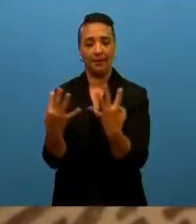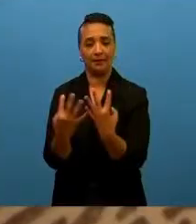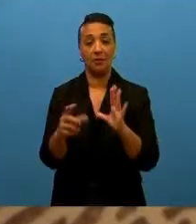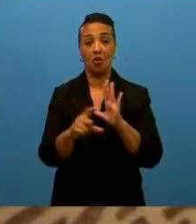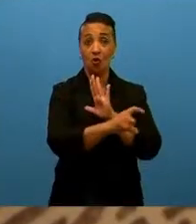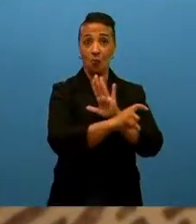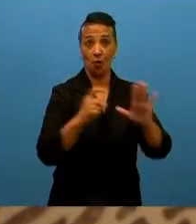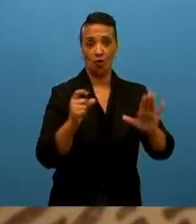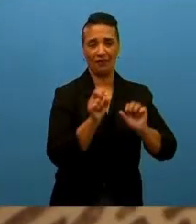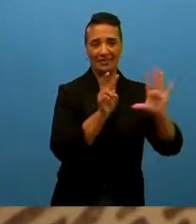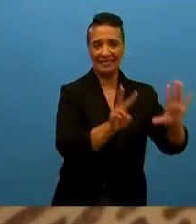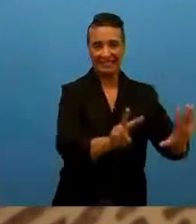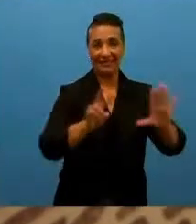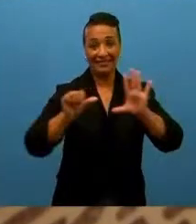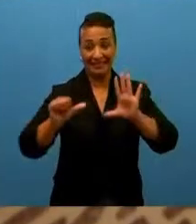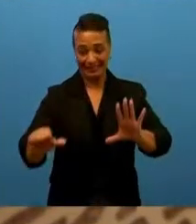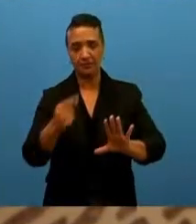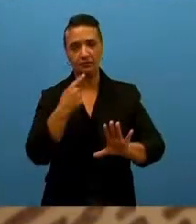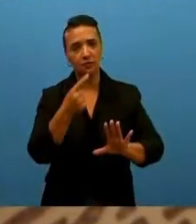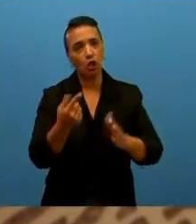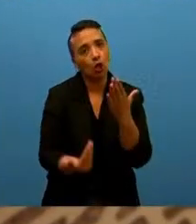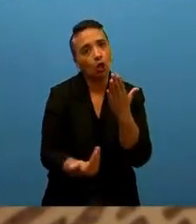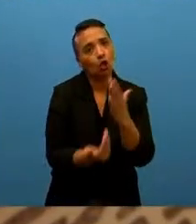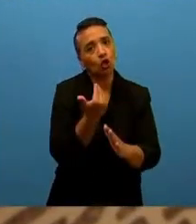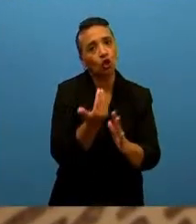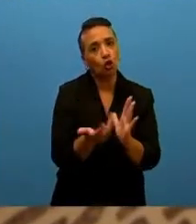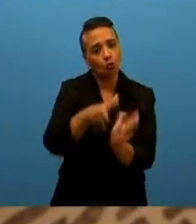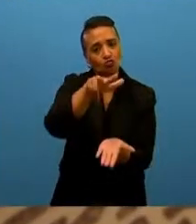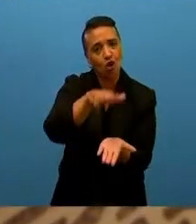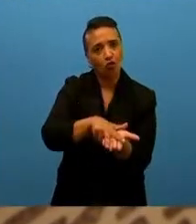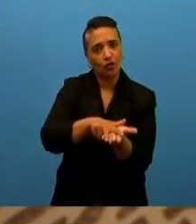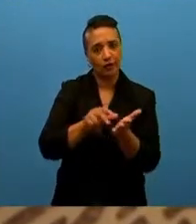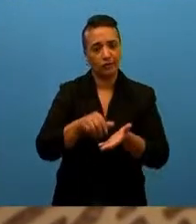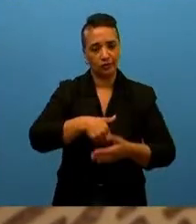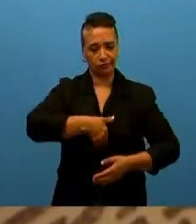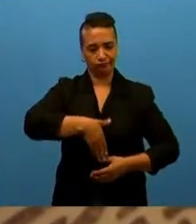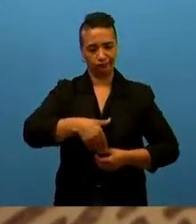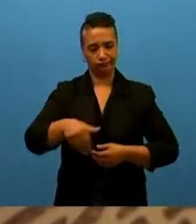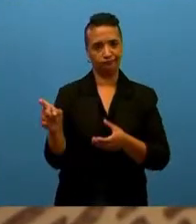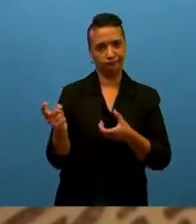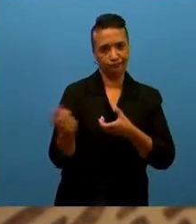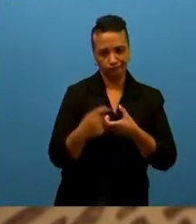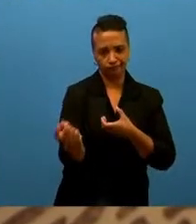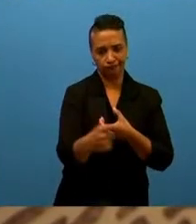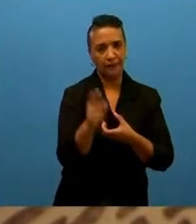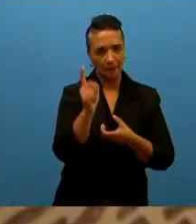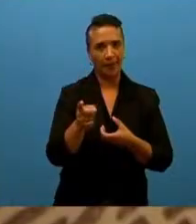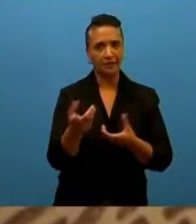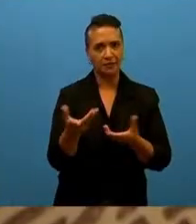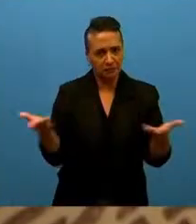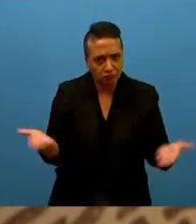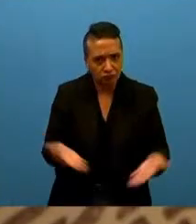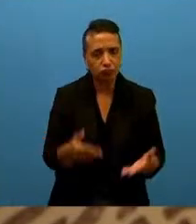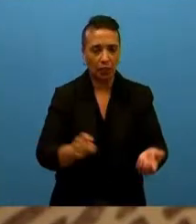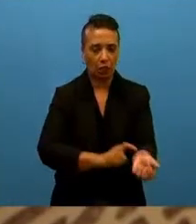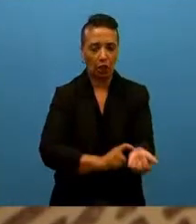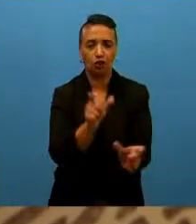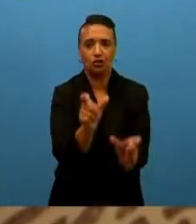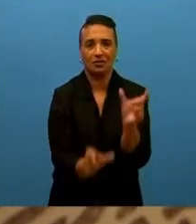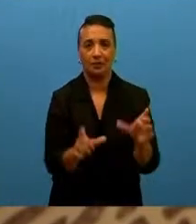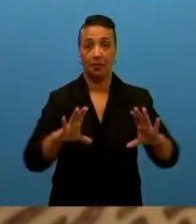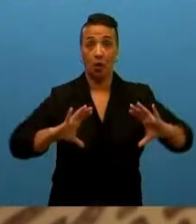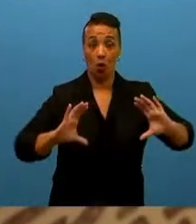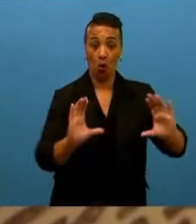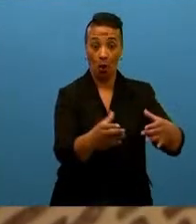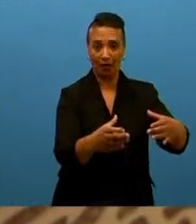states that the establishment of a new accreditation status must be granted to Indigenous peoples as collectives,